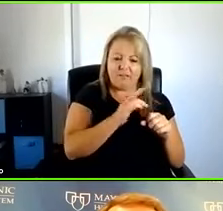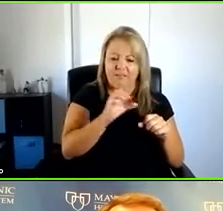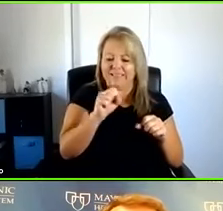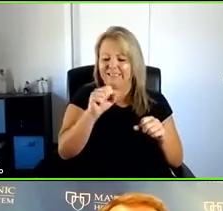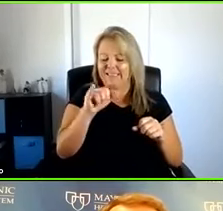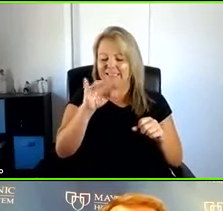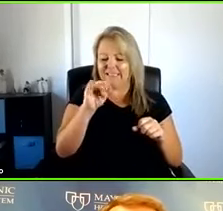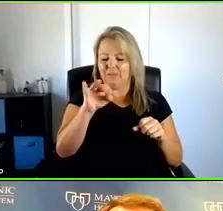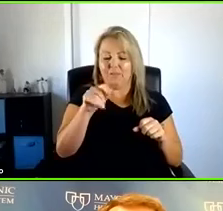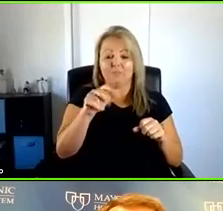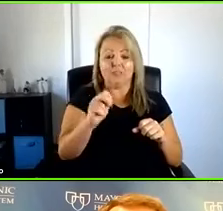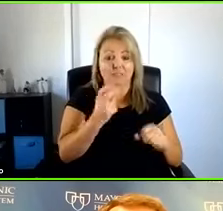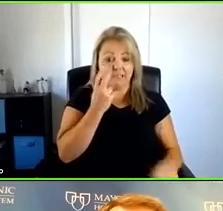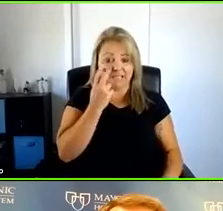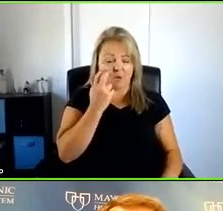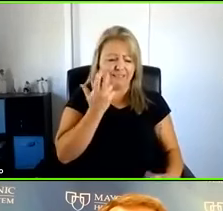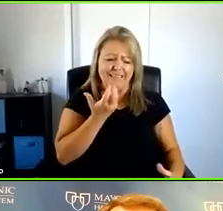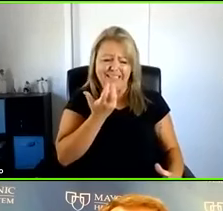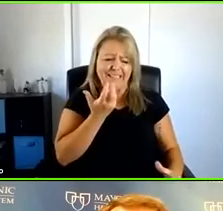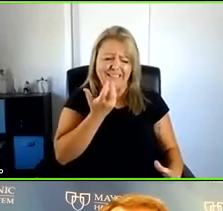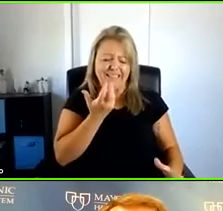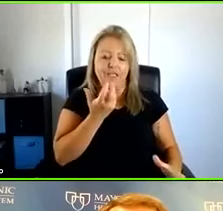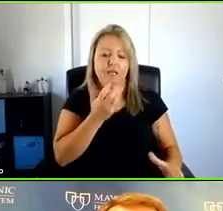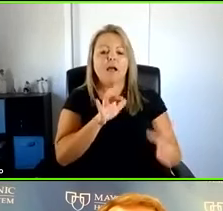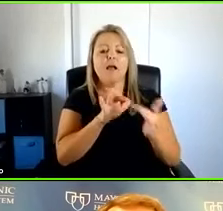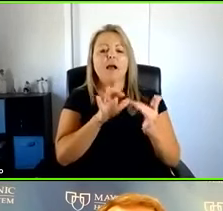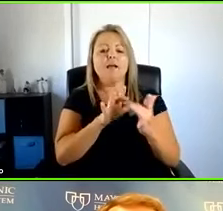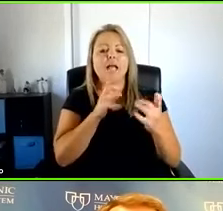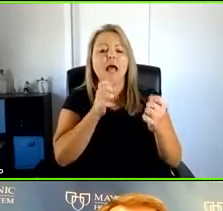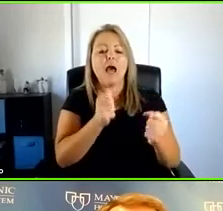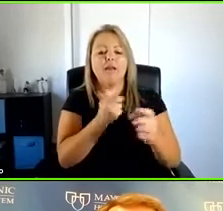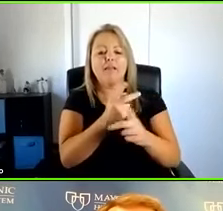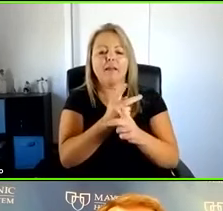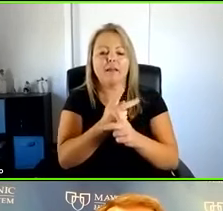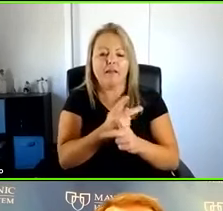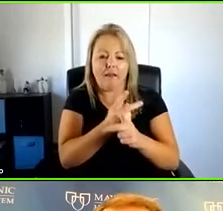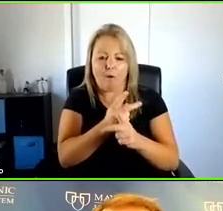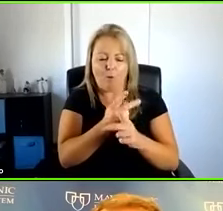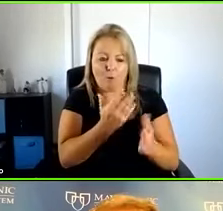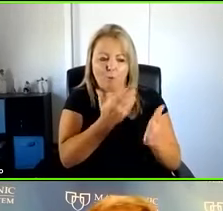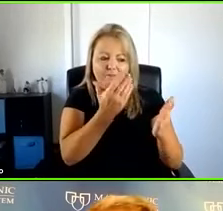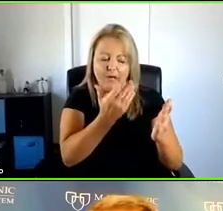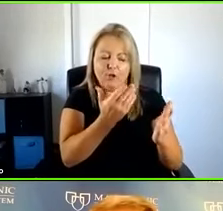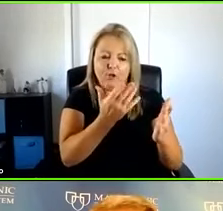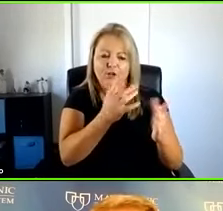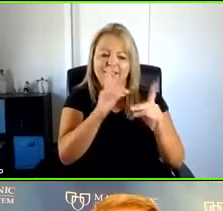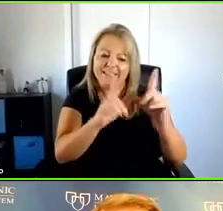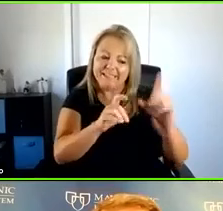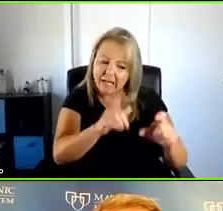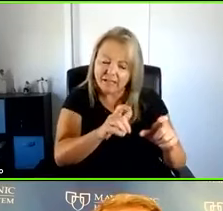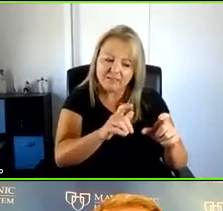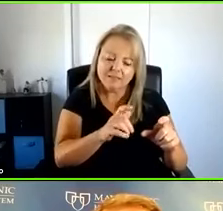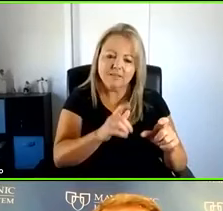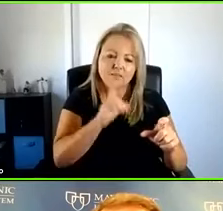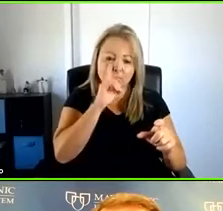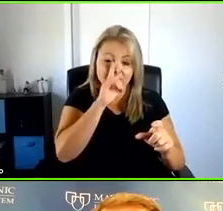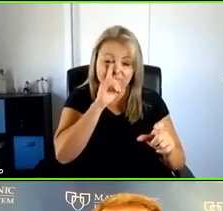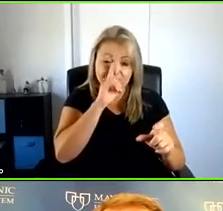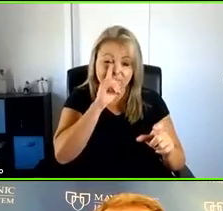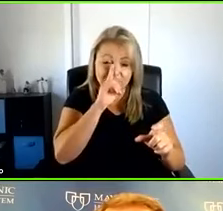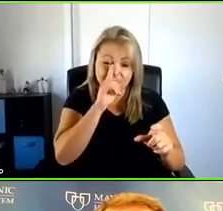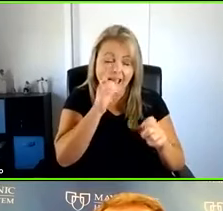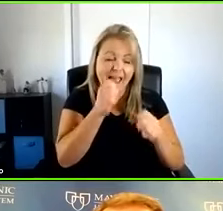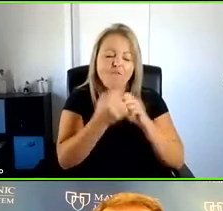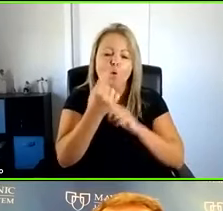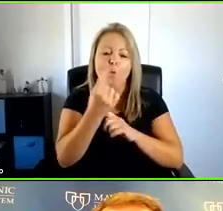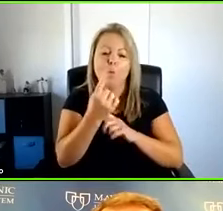in doubt, contact your healthcare provider and get a test. That would be my message. I'd echo what Dr. Kowalski said, that I would like everyone